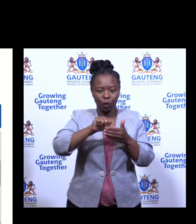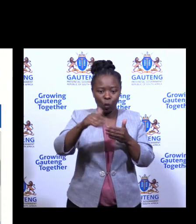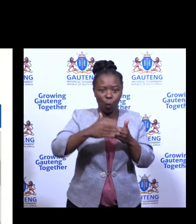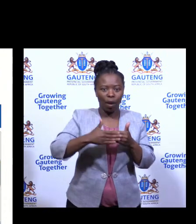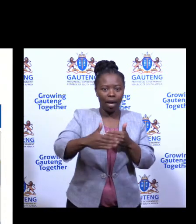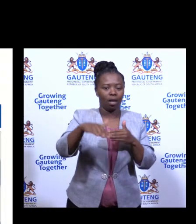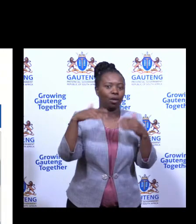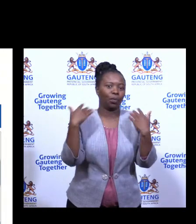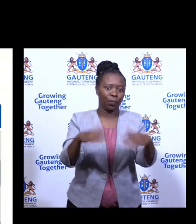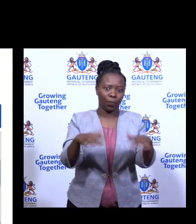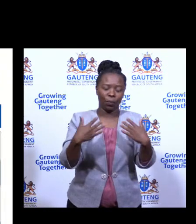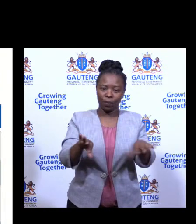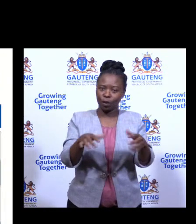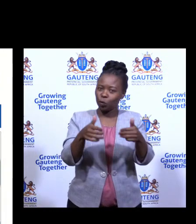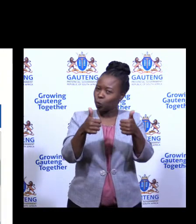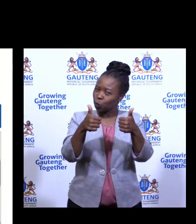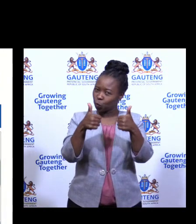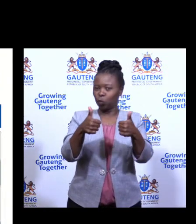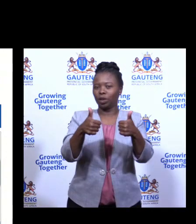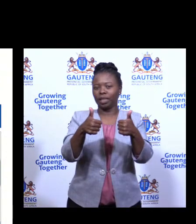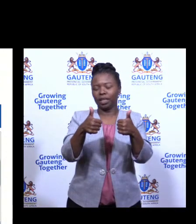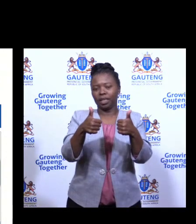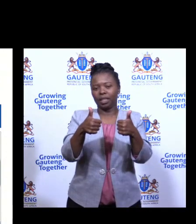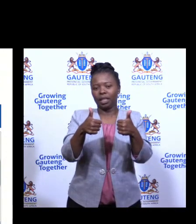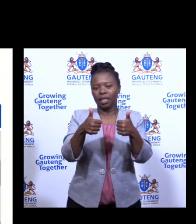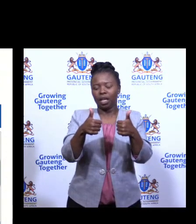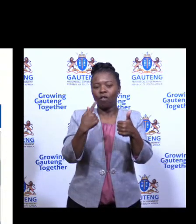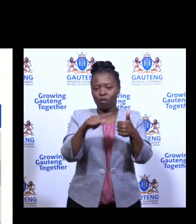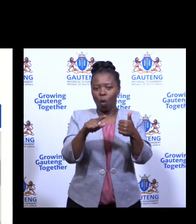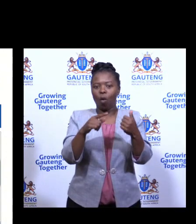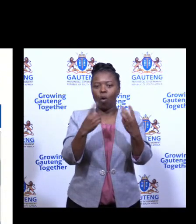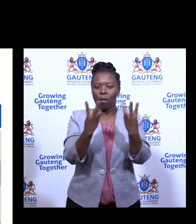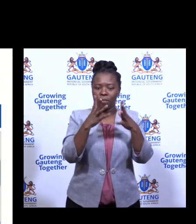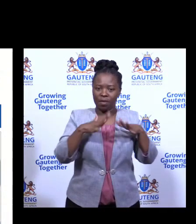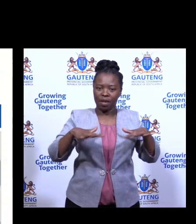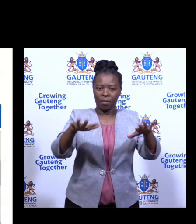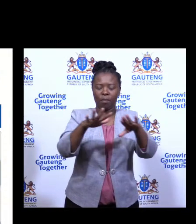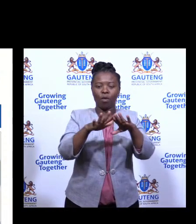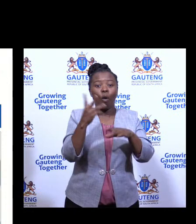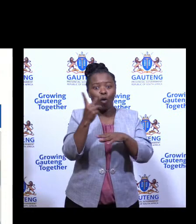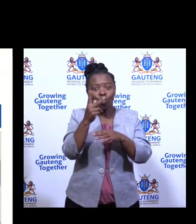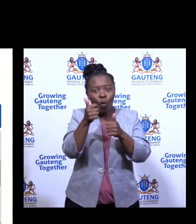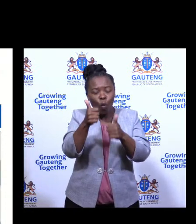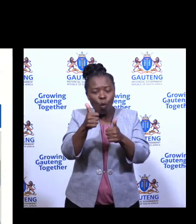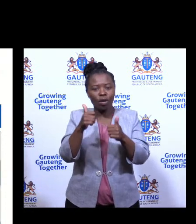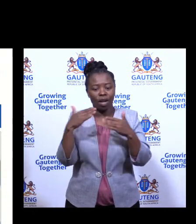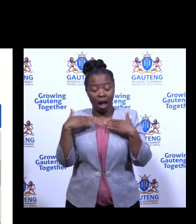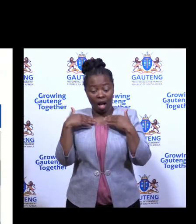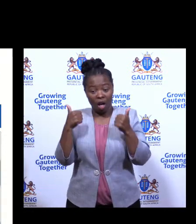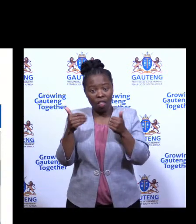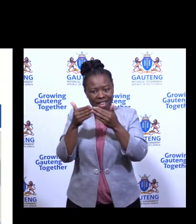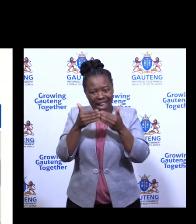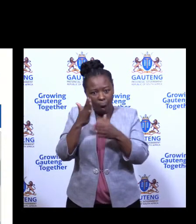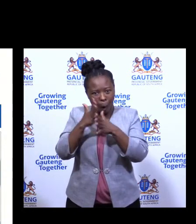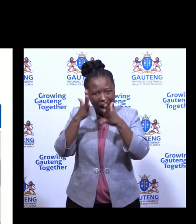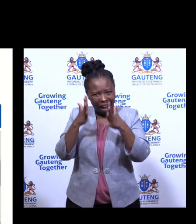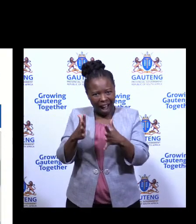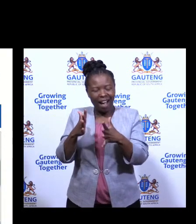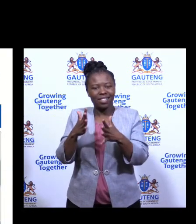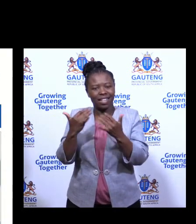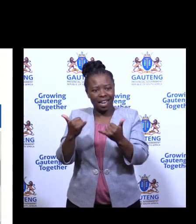is good for the population, but it's also good for our healthcare workers. It means there are more healthcare